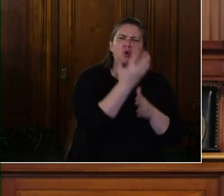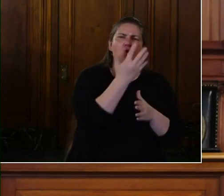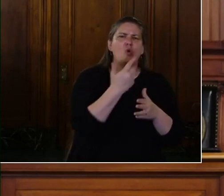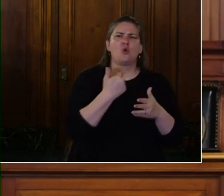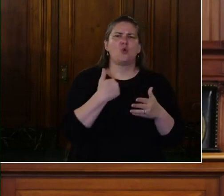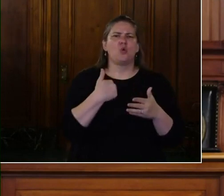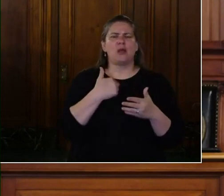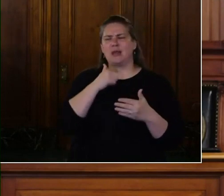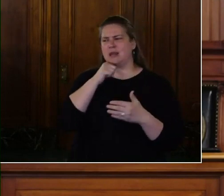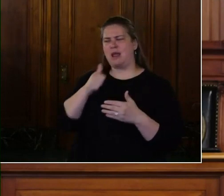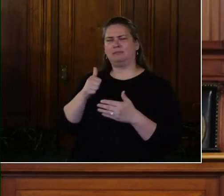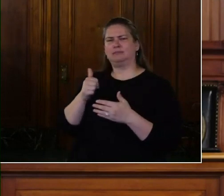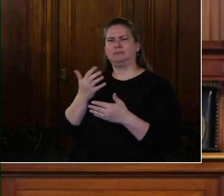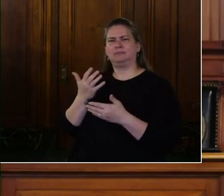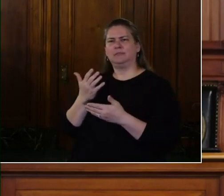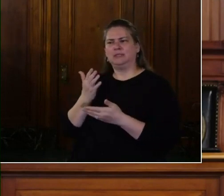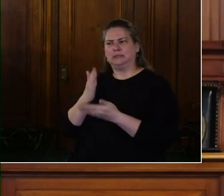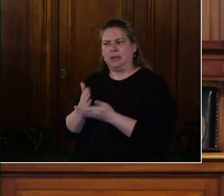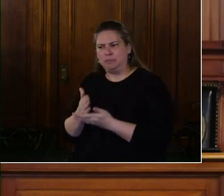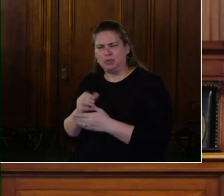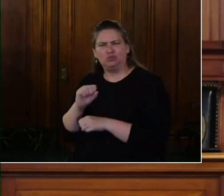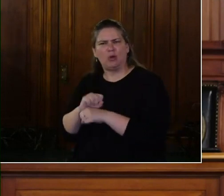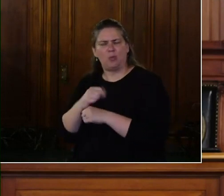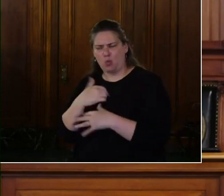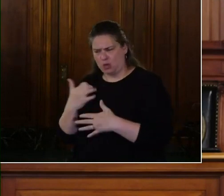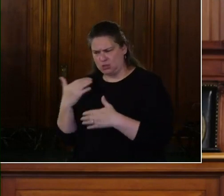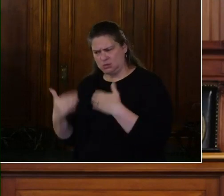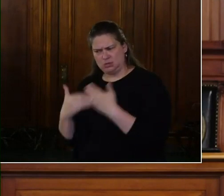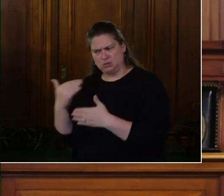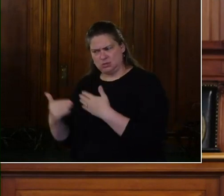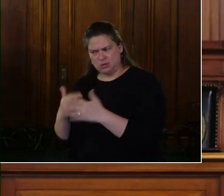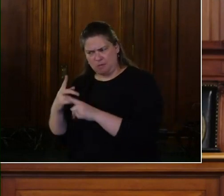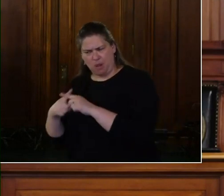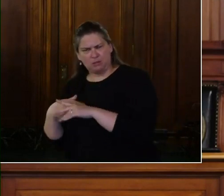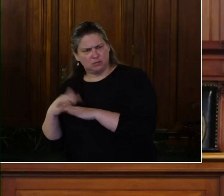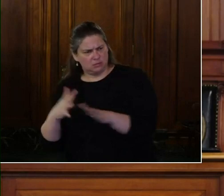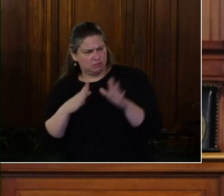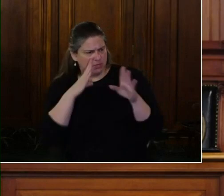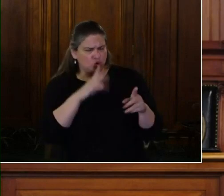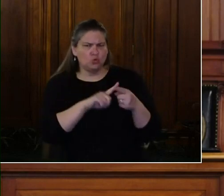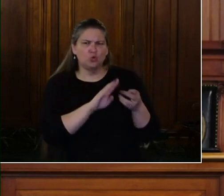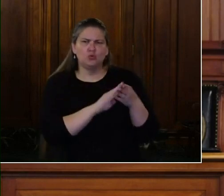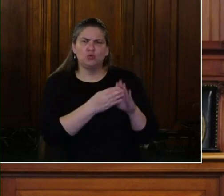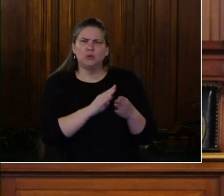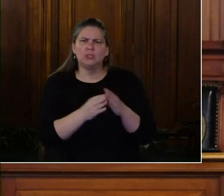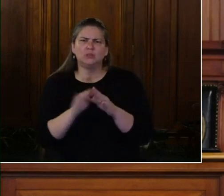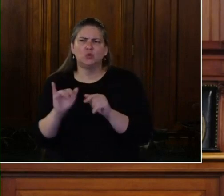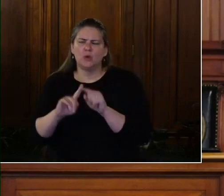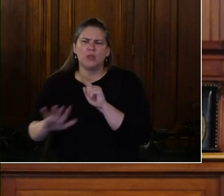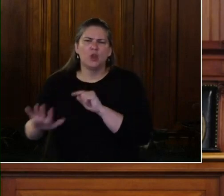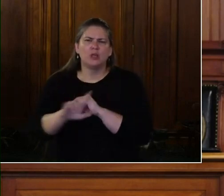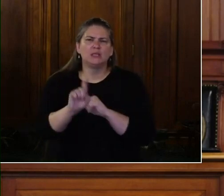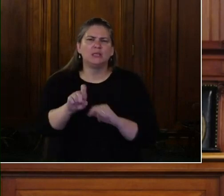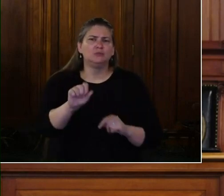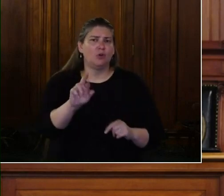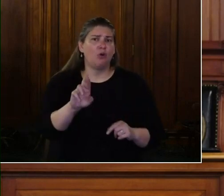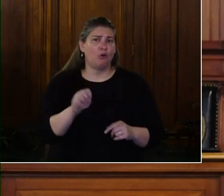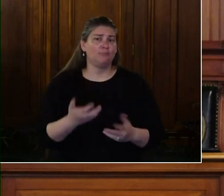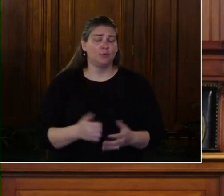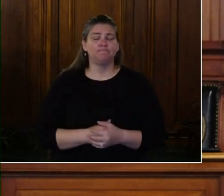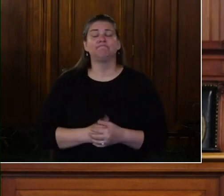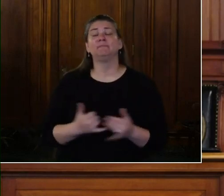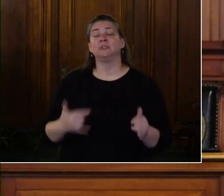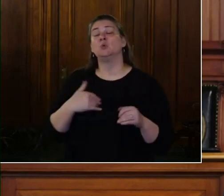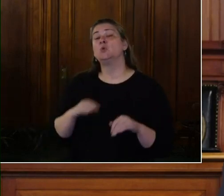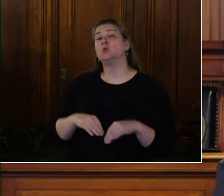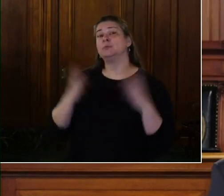have to do during this crisis. We're going to make sure that we're continuing to pay attention to our local communities. All right, so with that, we will open up, and I'll